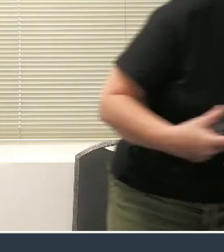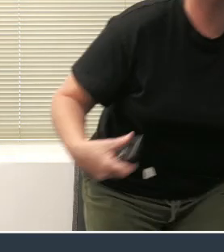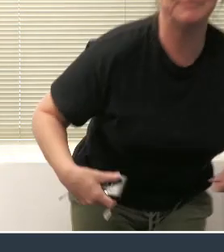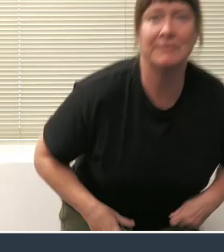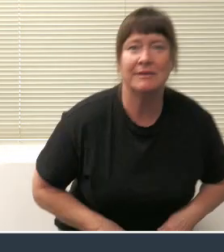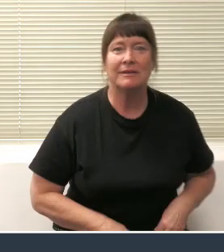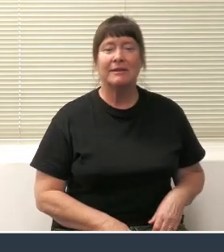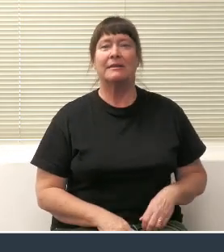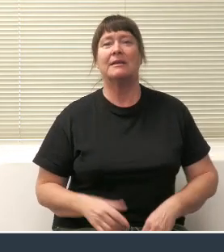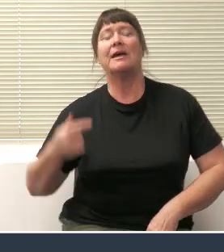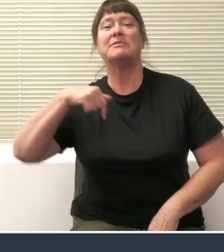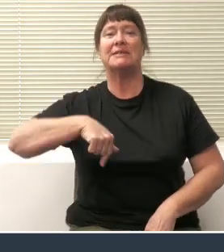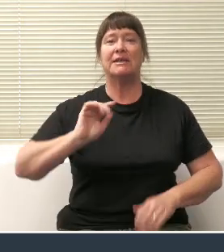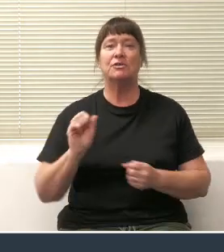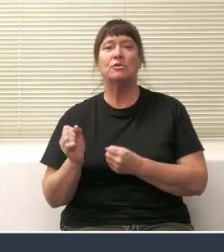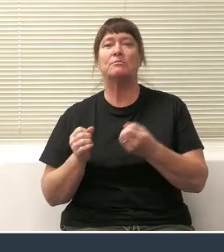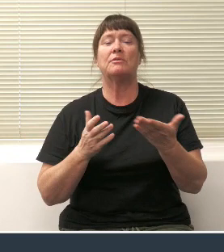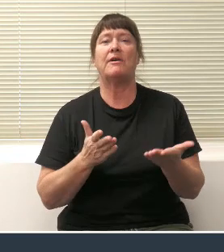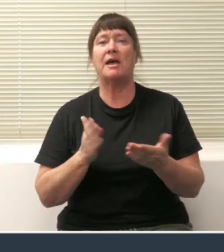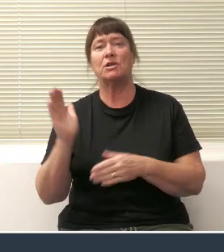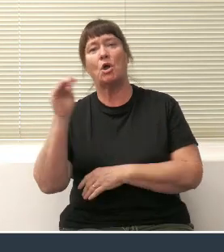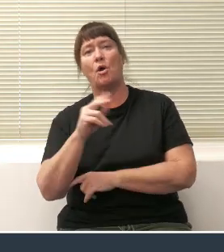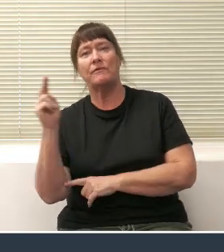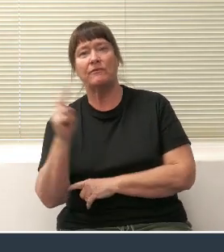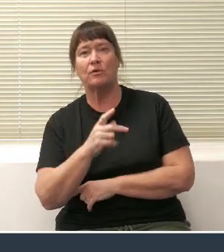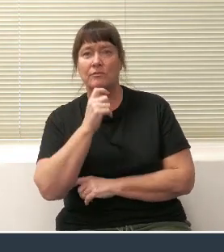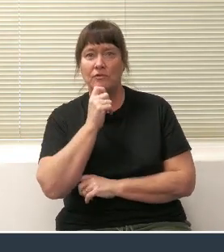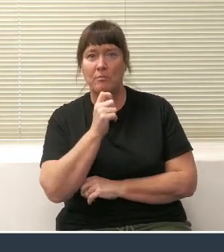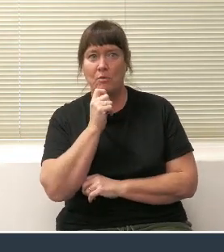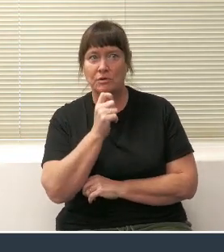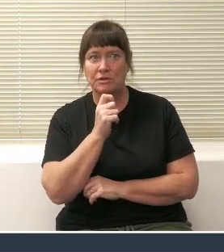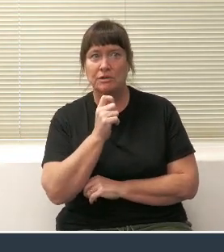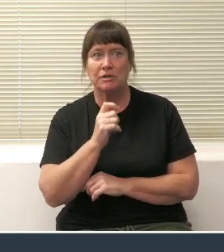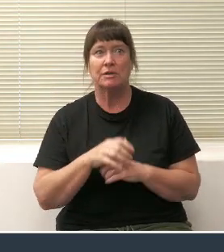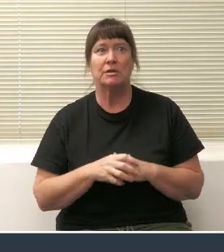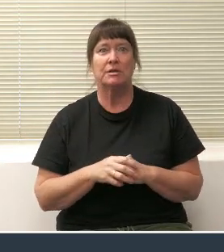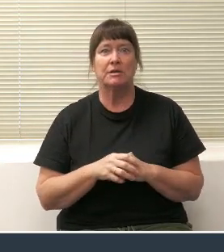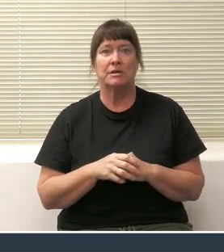Great, so just here to provide a bit of an overview of the report that I'm sure everyone's the